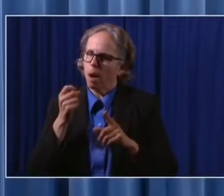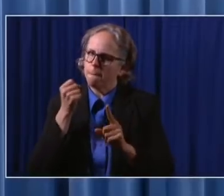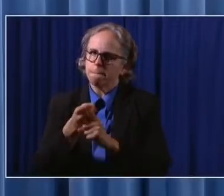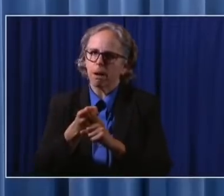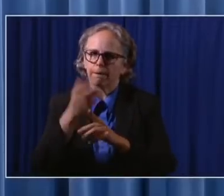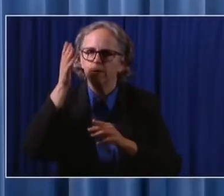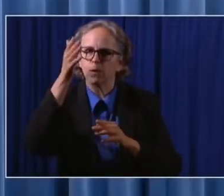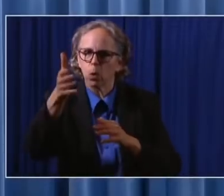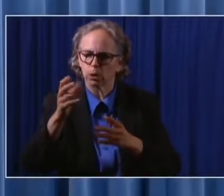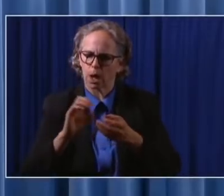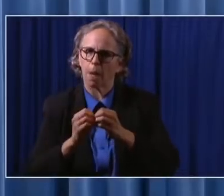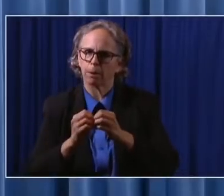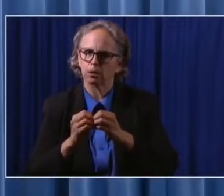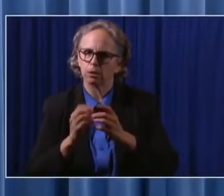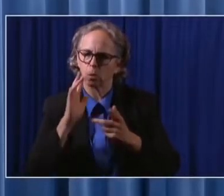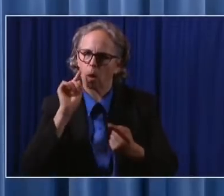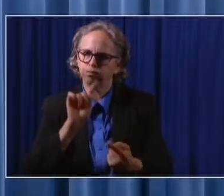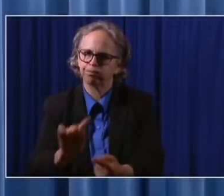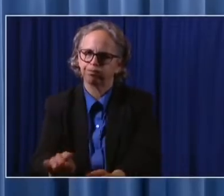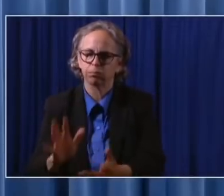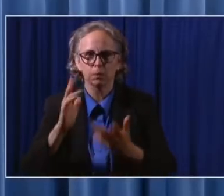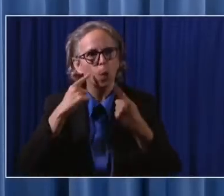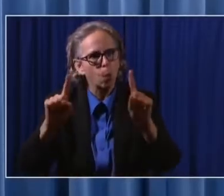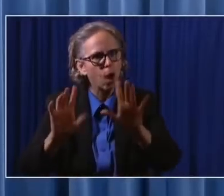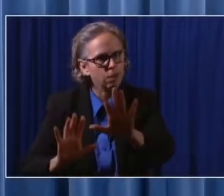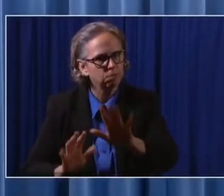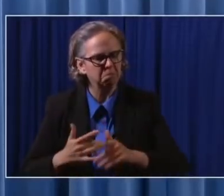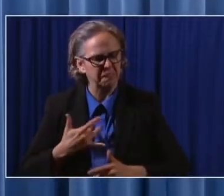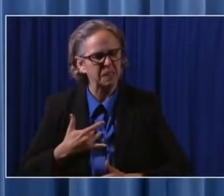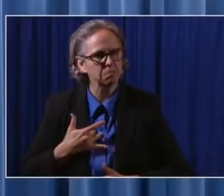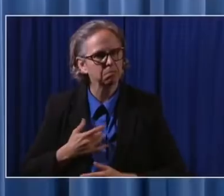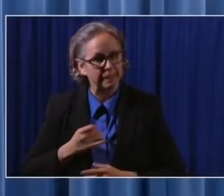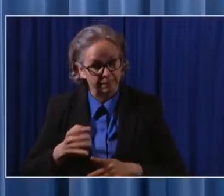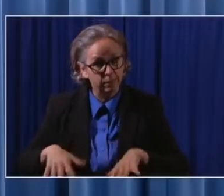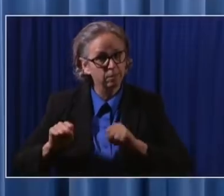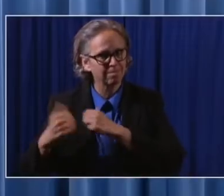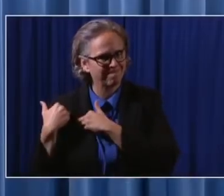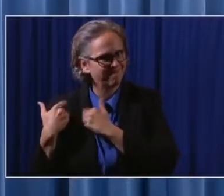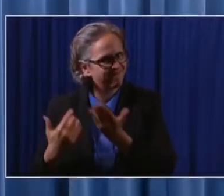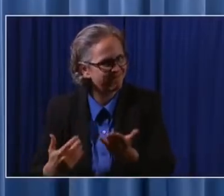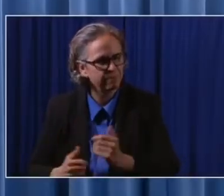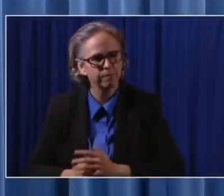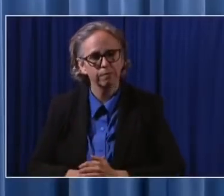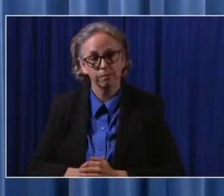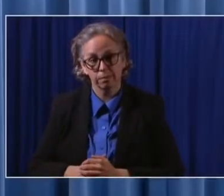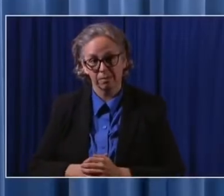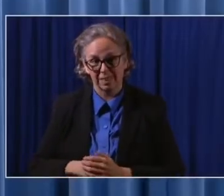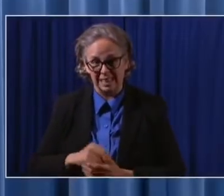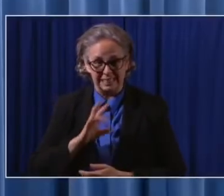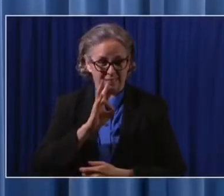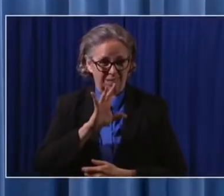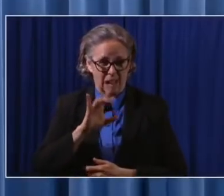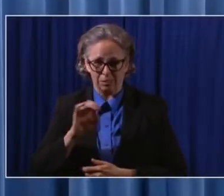will beat this thing down. It will make a fundamental difference.